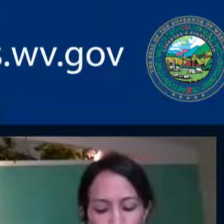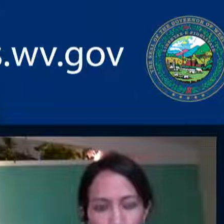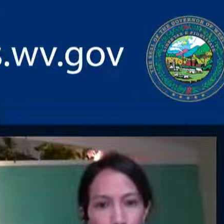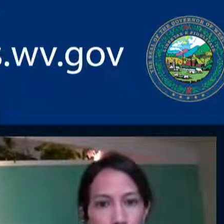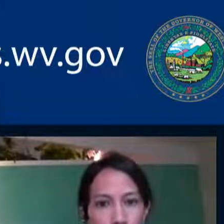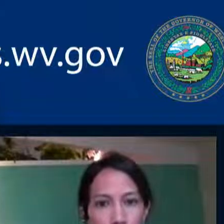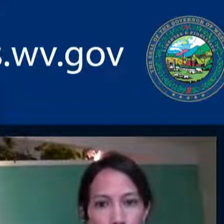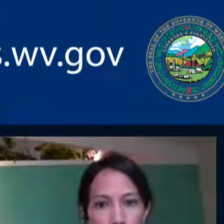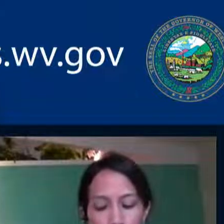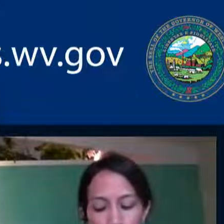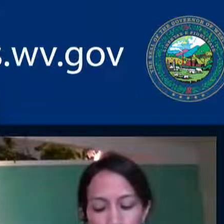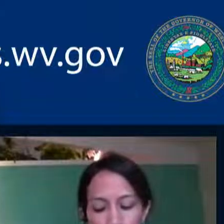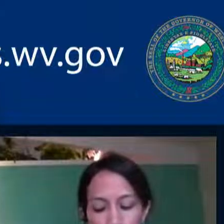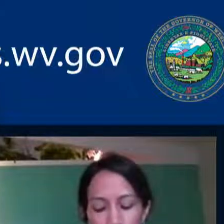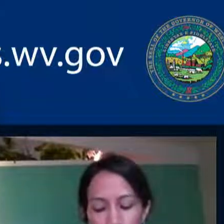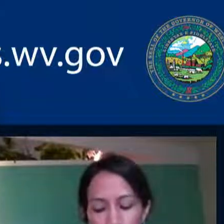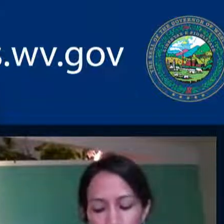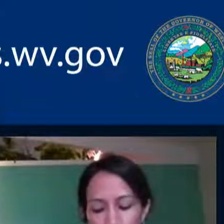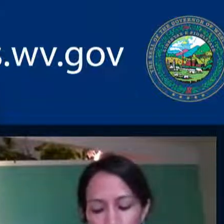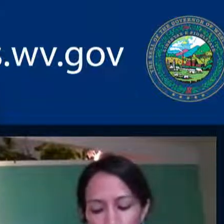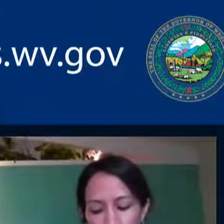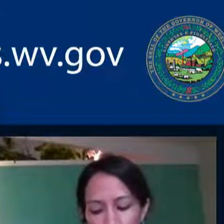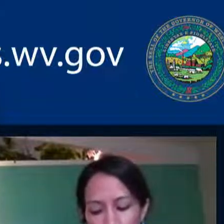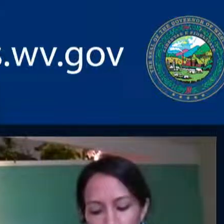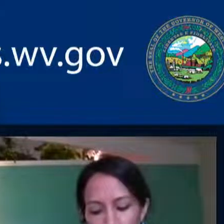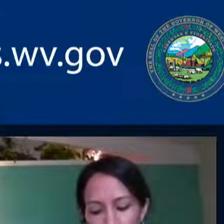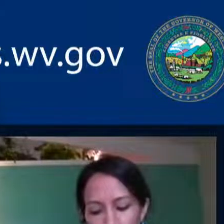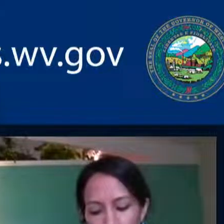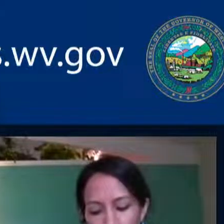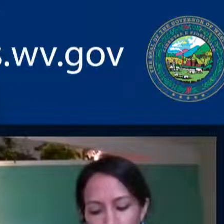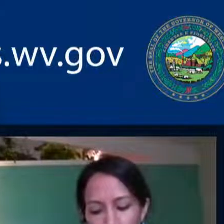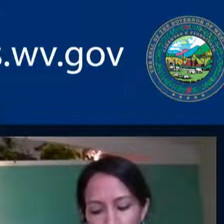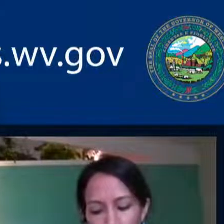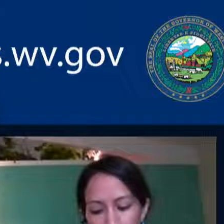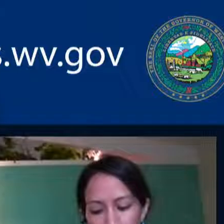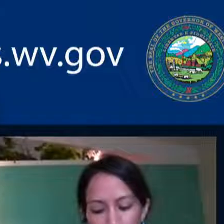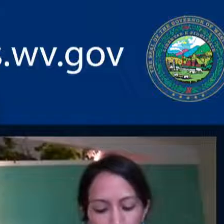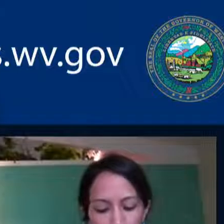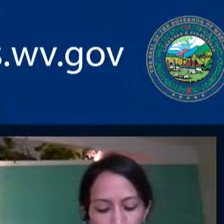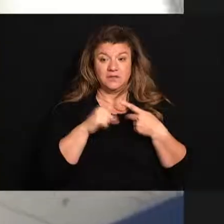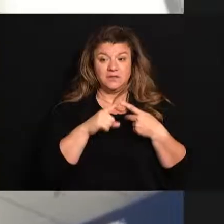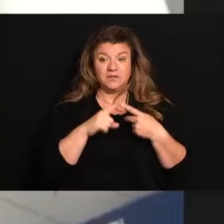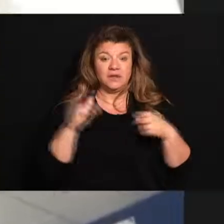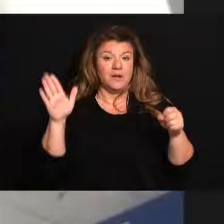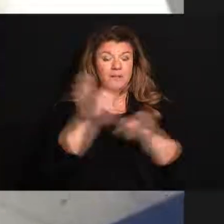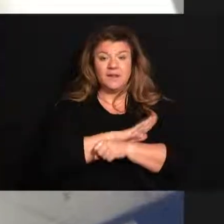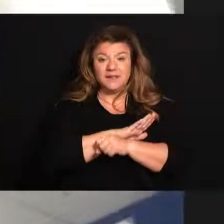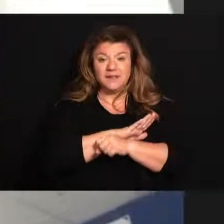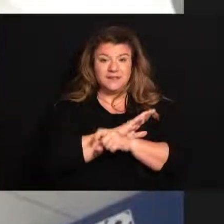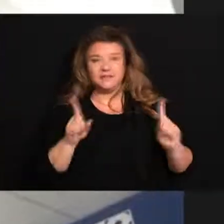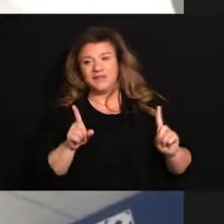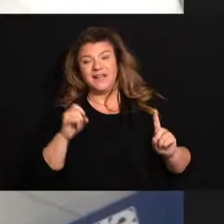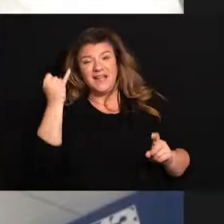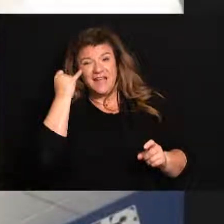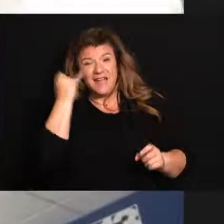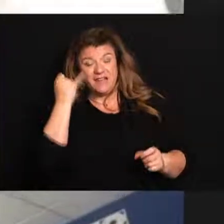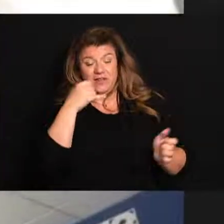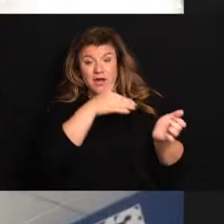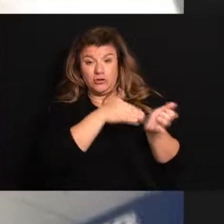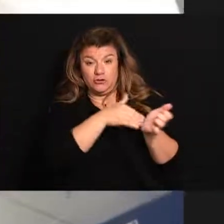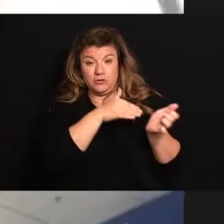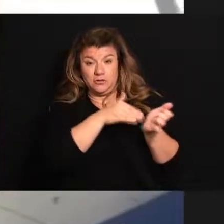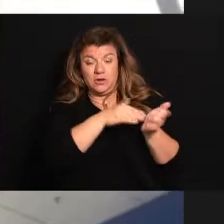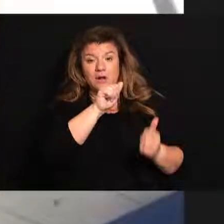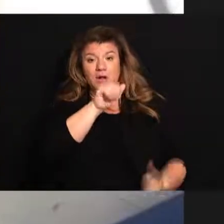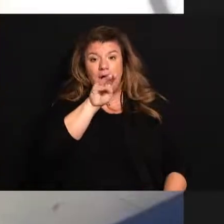everyone. Good morning, Governor. I've got two questions. First, and they're completely unrelated. First, if the doctors,